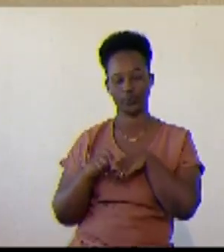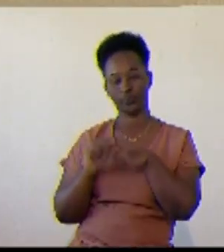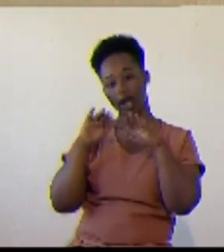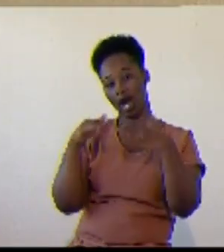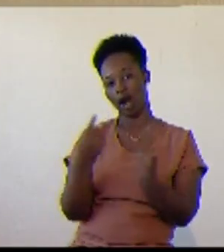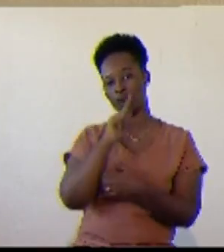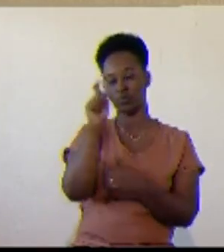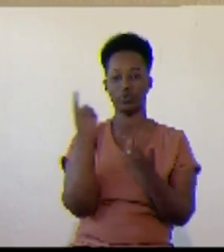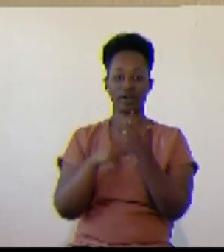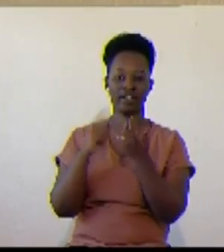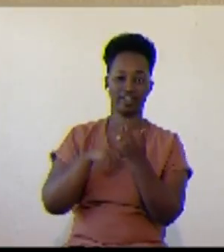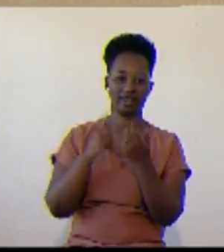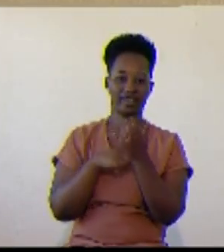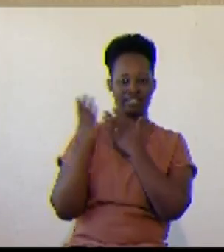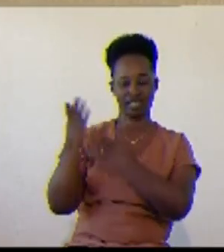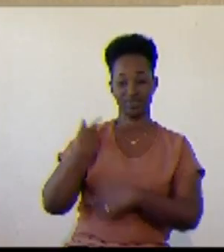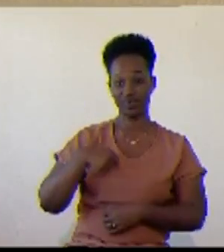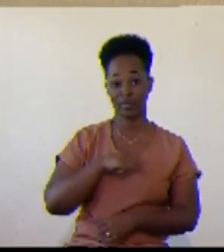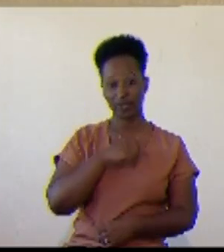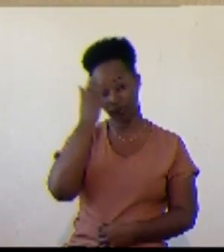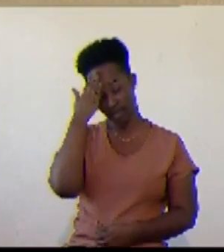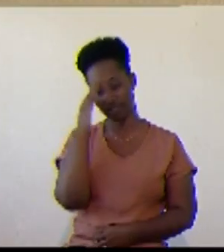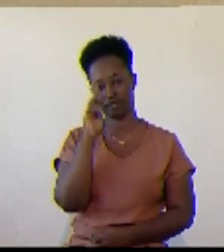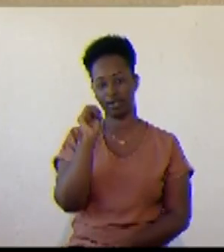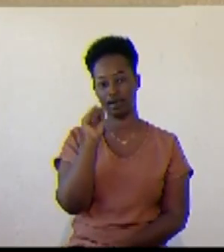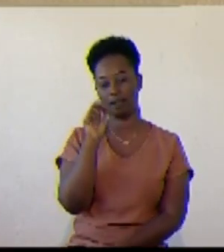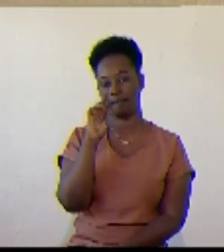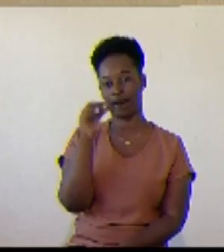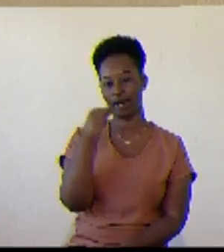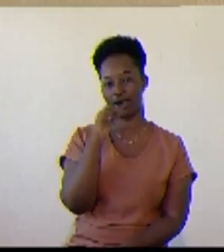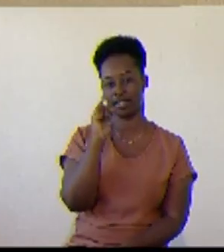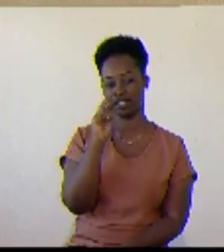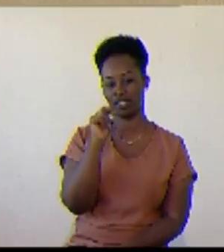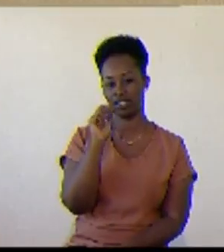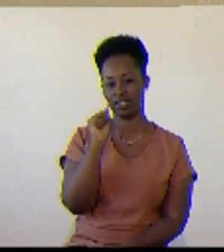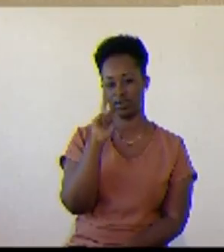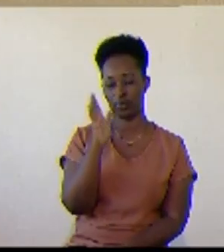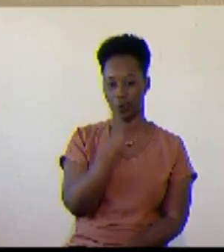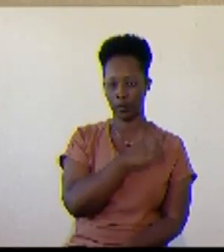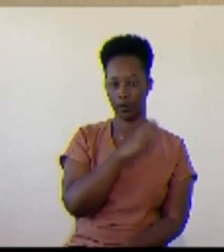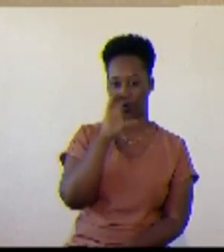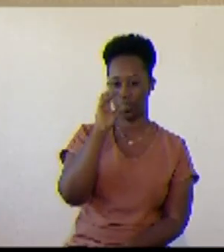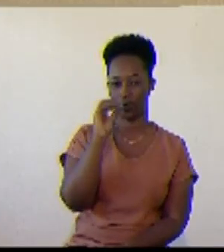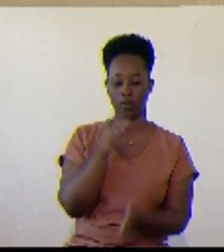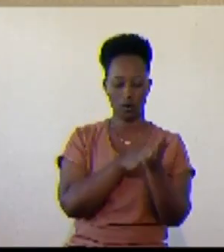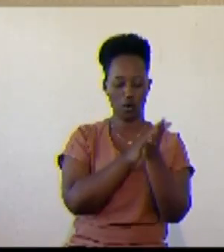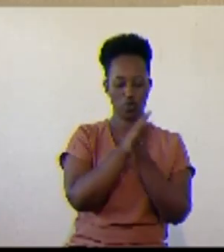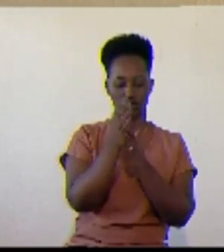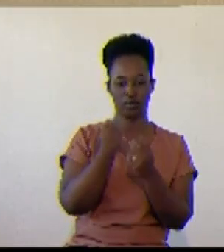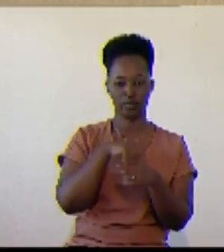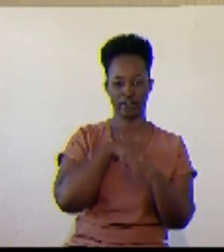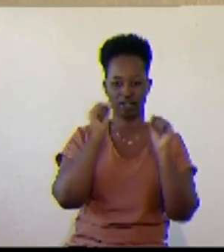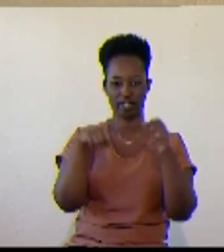do we calculate this? We know that marginal cost, our marginal cost, we shall calculate it by